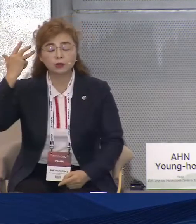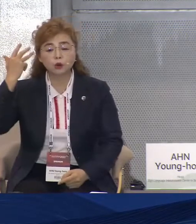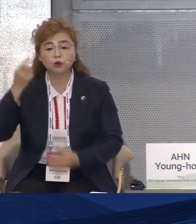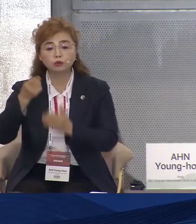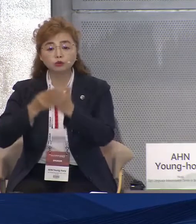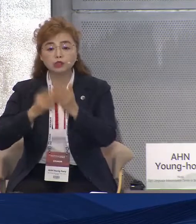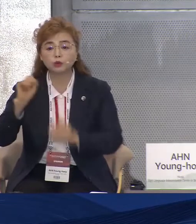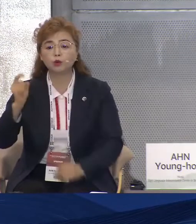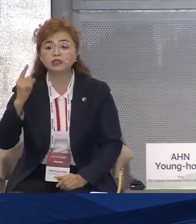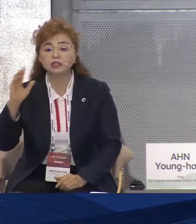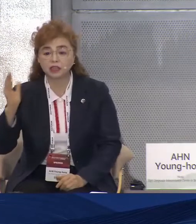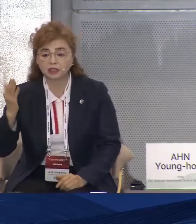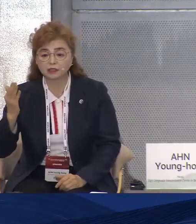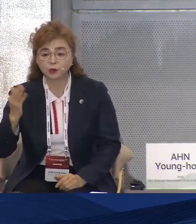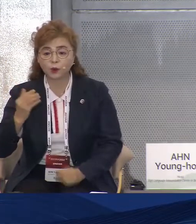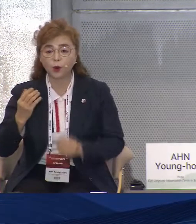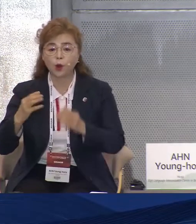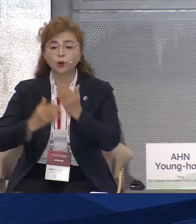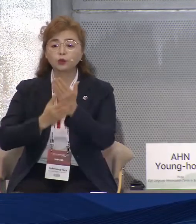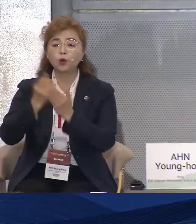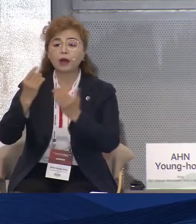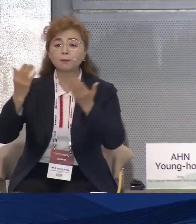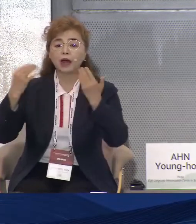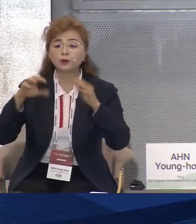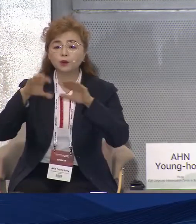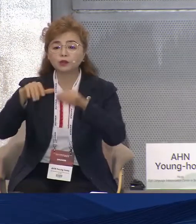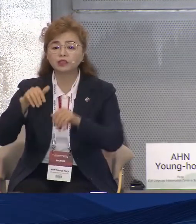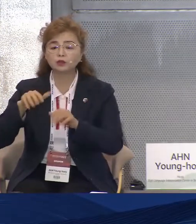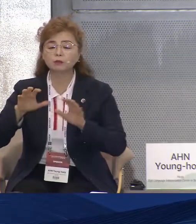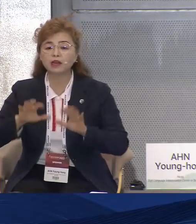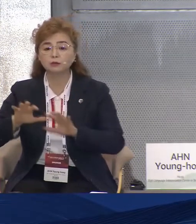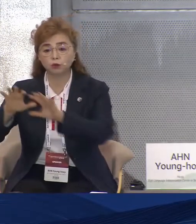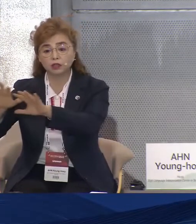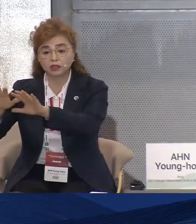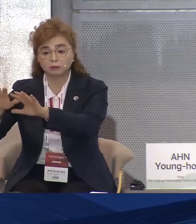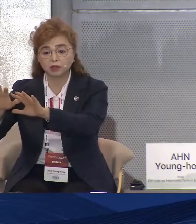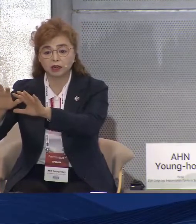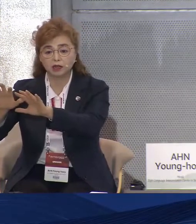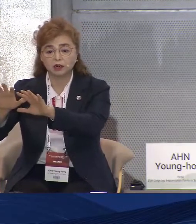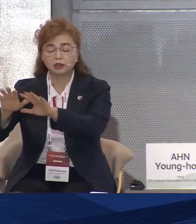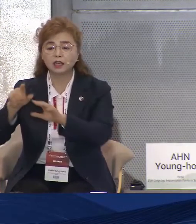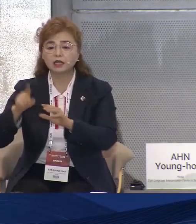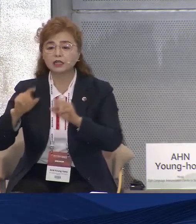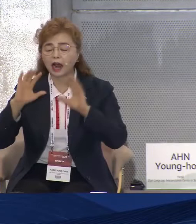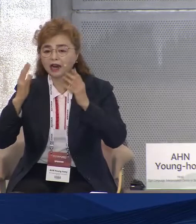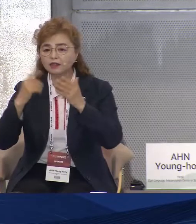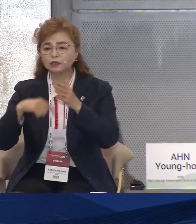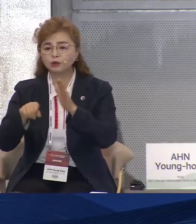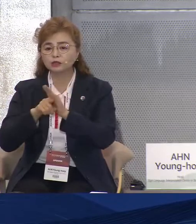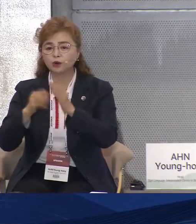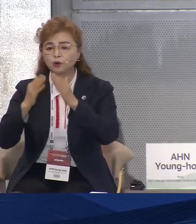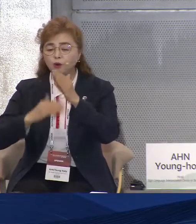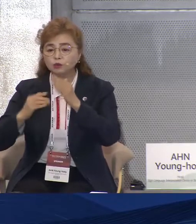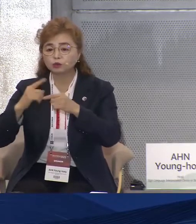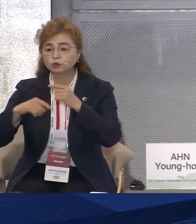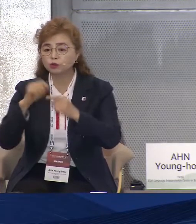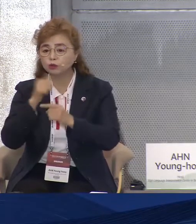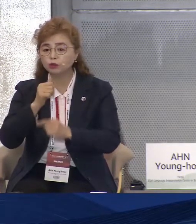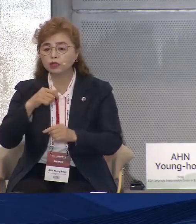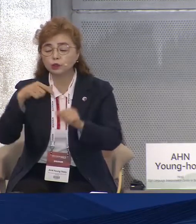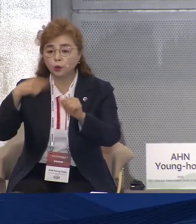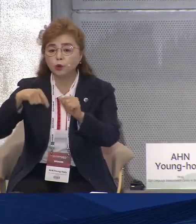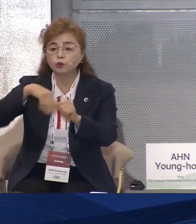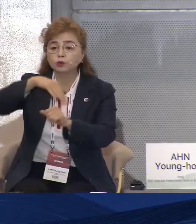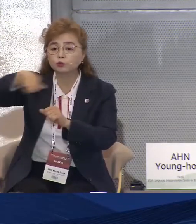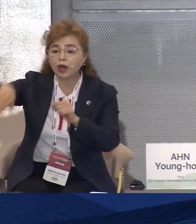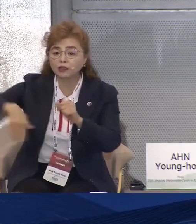There's a lack of admission and enrollment for students in these schools, and we are